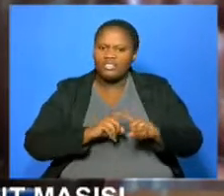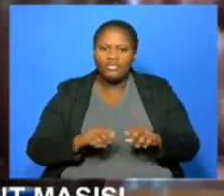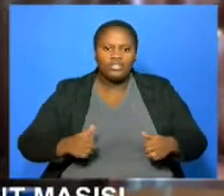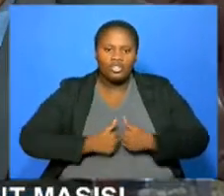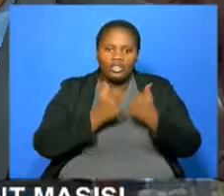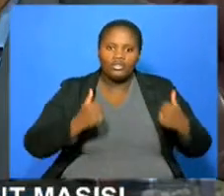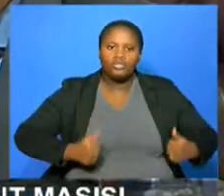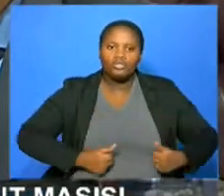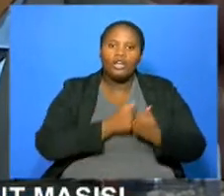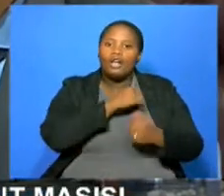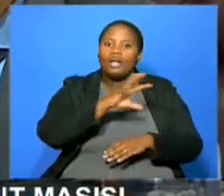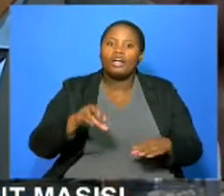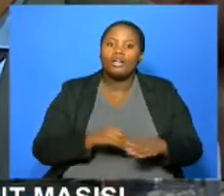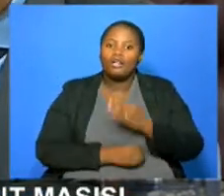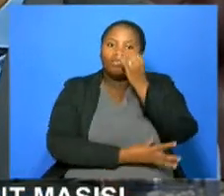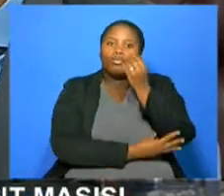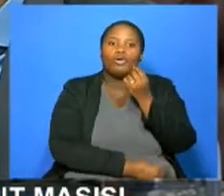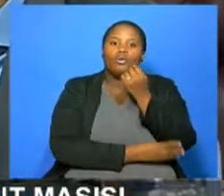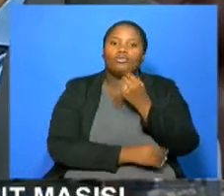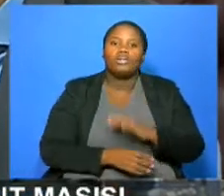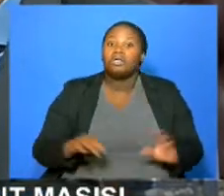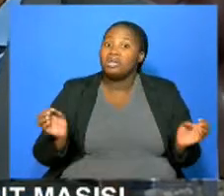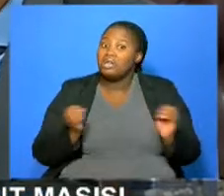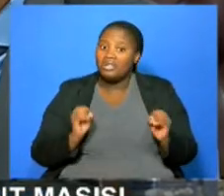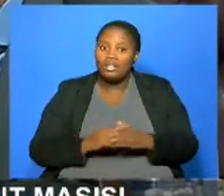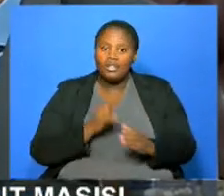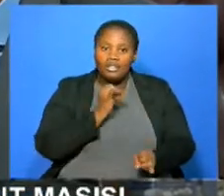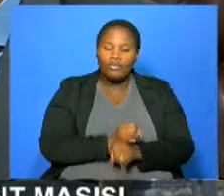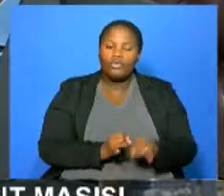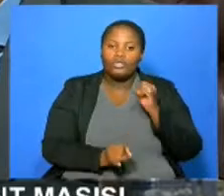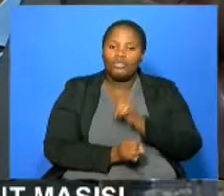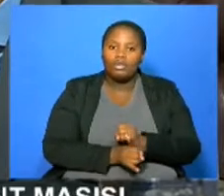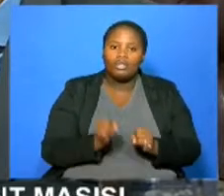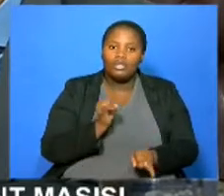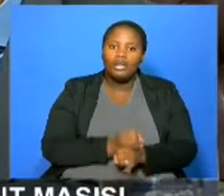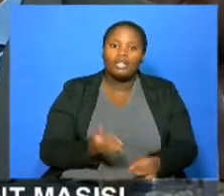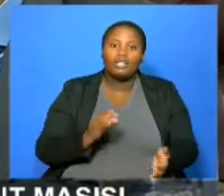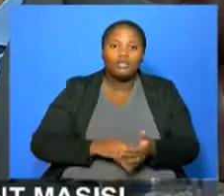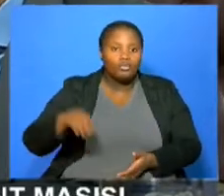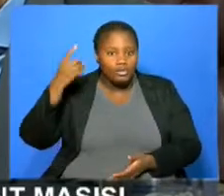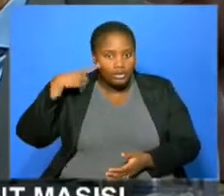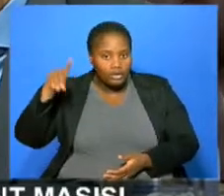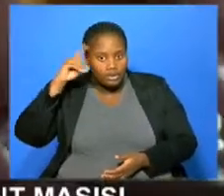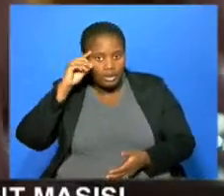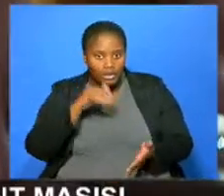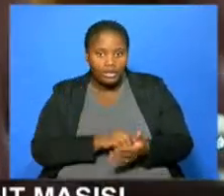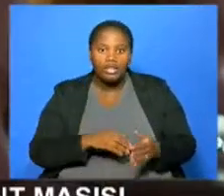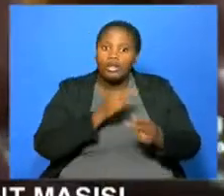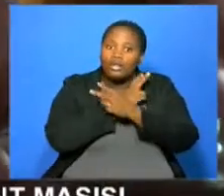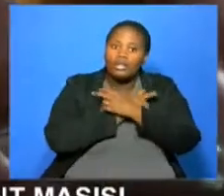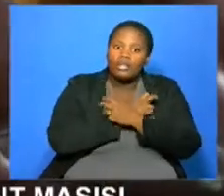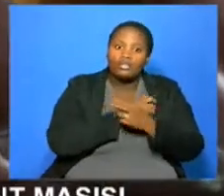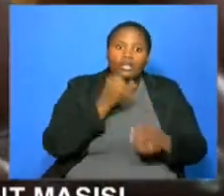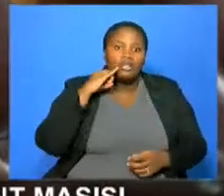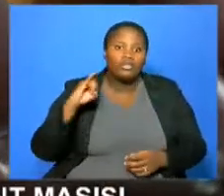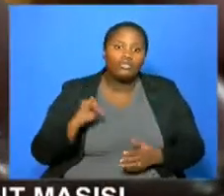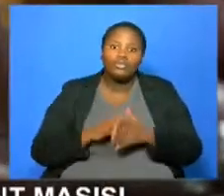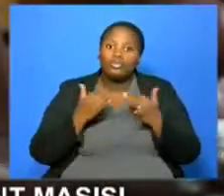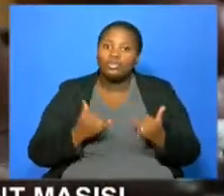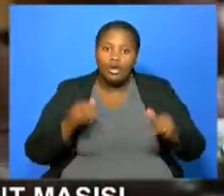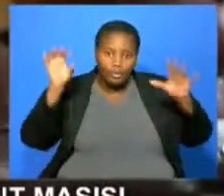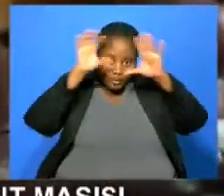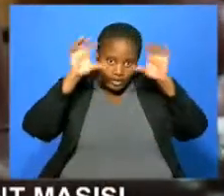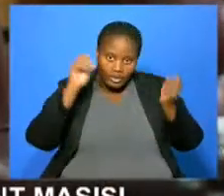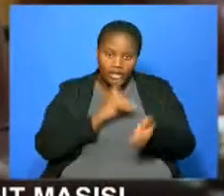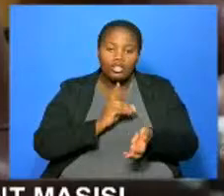challenges, which include poverty, lack of infrastructure, and political and security issues. And President